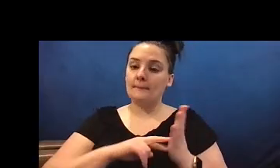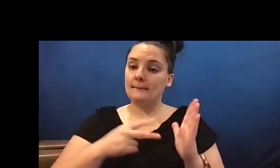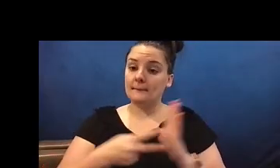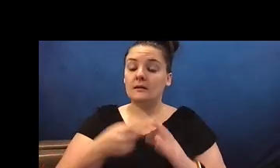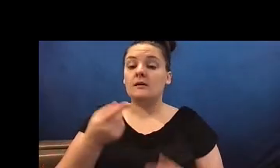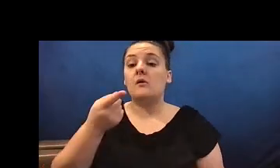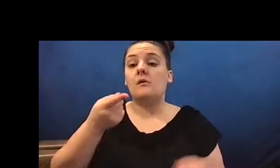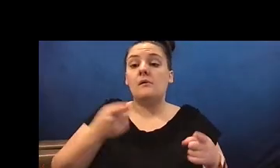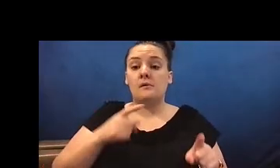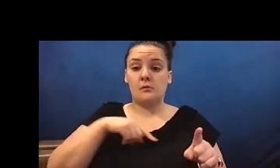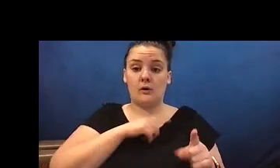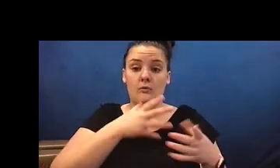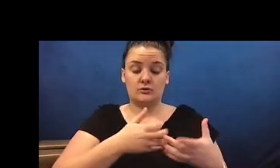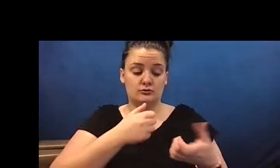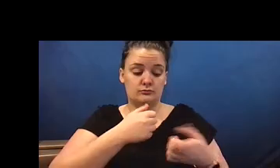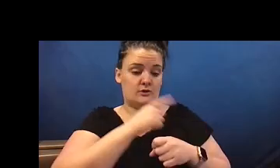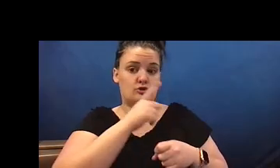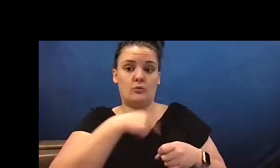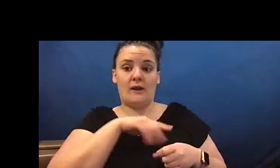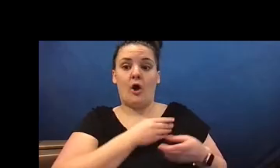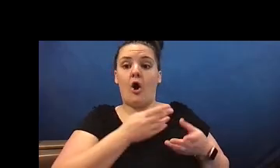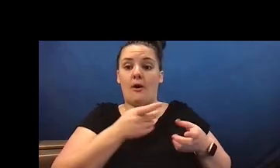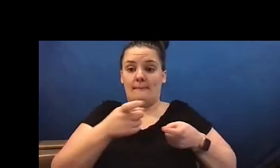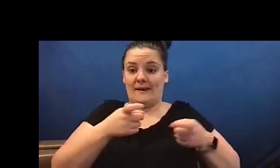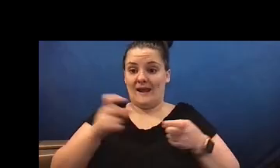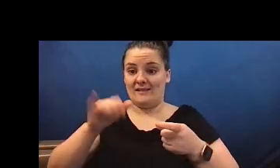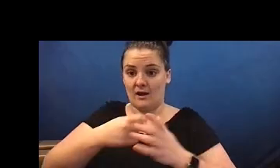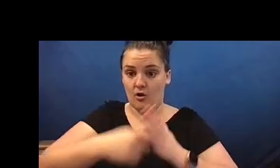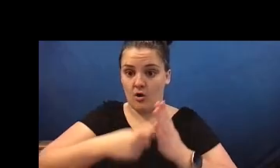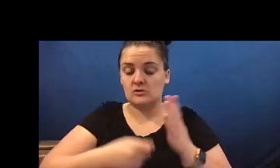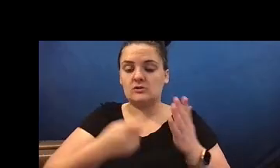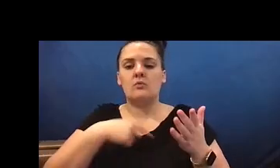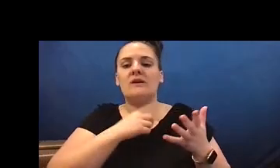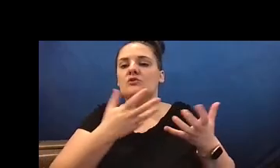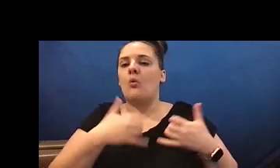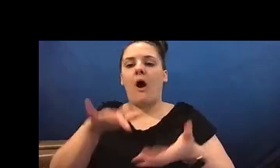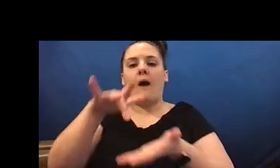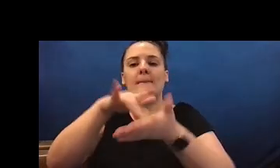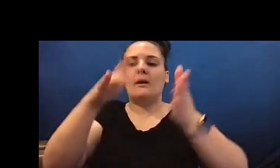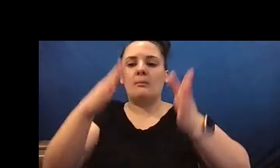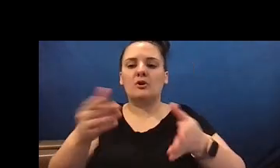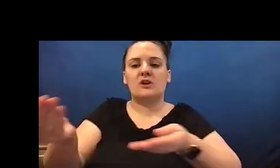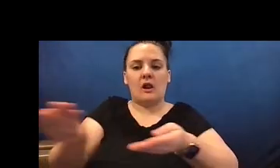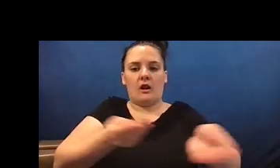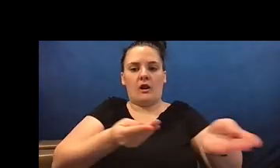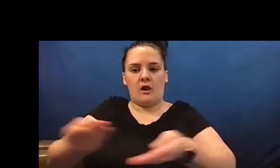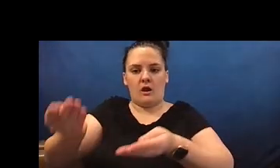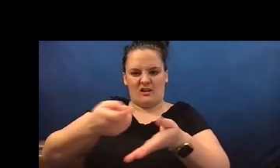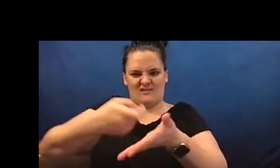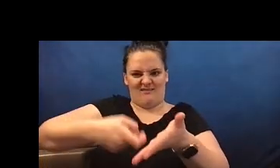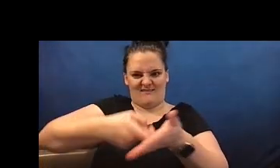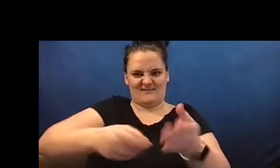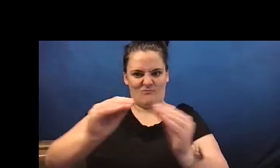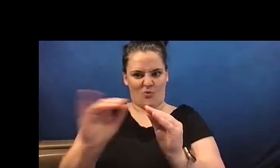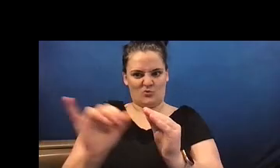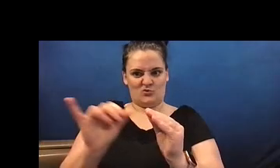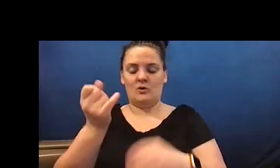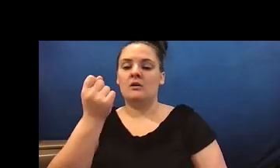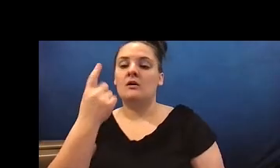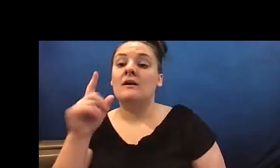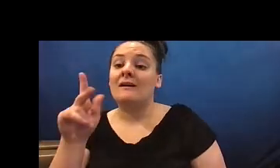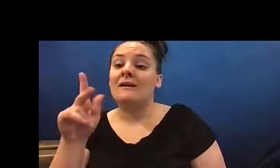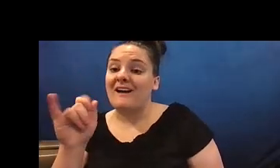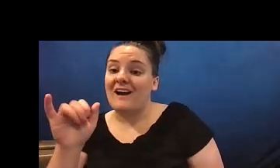passed by the middleman on to. Kaiser has a good system where they have, Donnie, you come right out of there, where they got their staff model and then